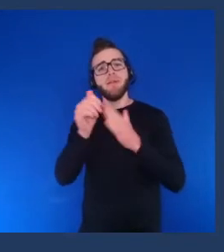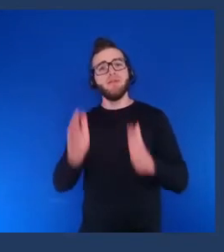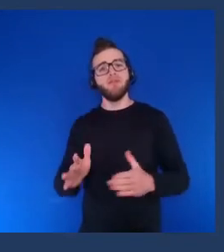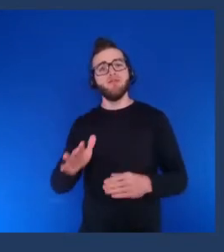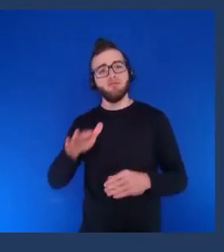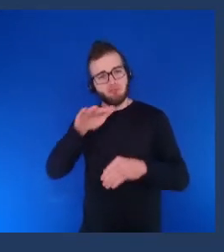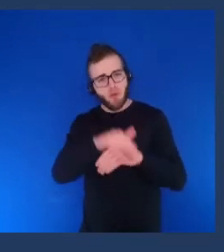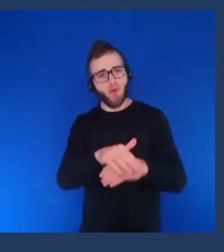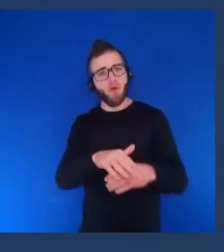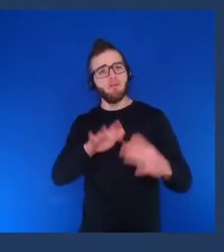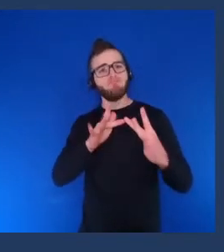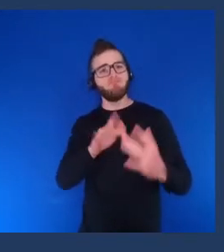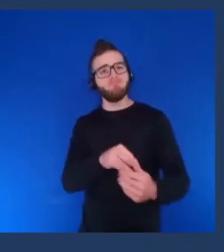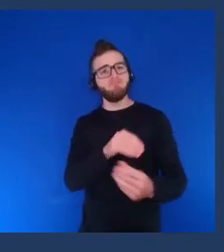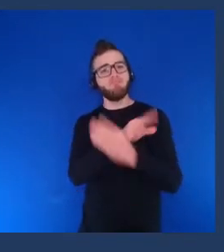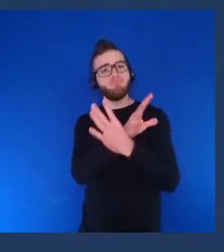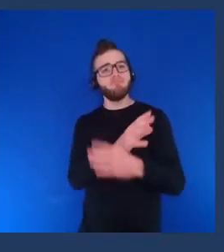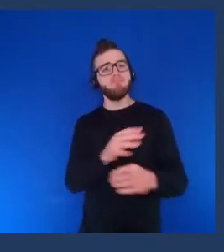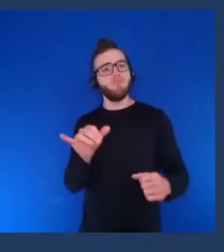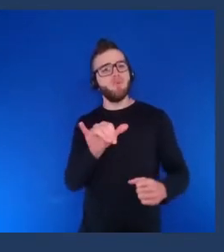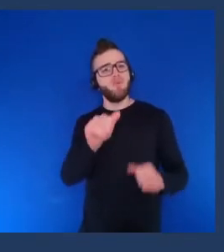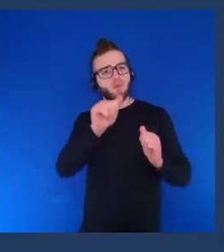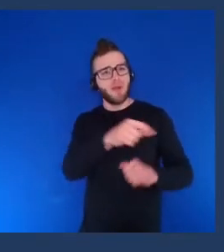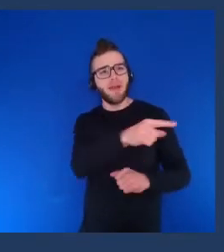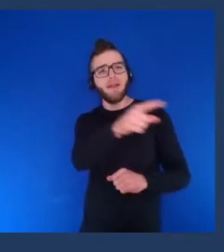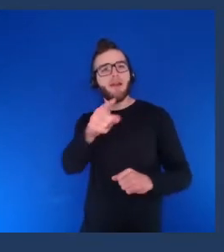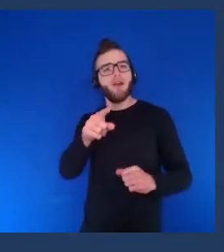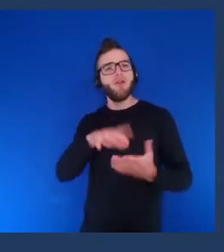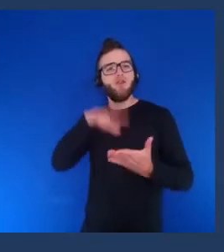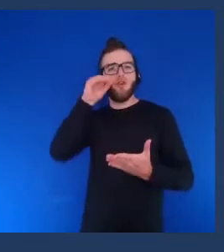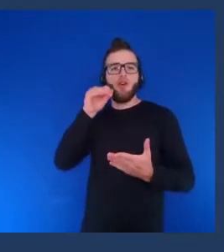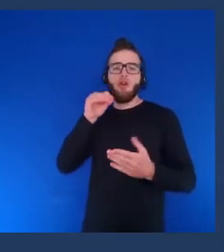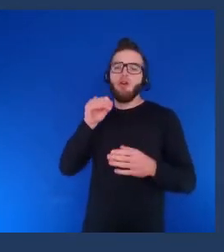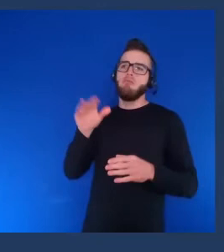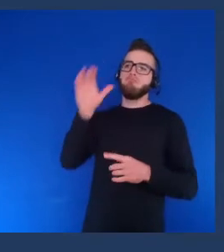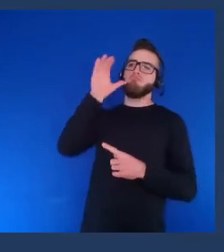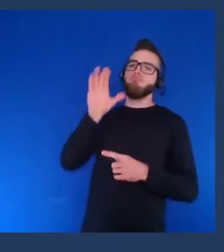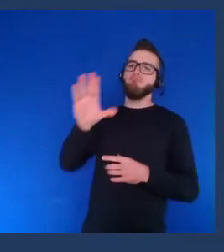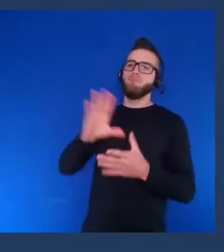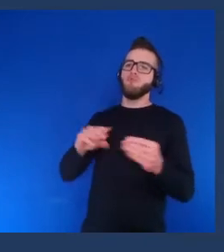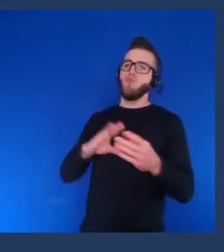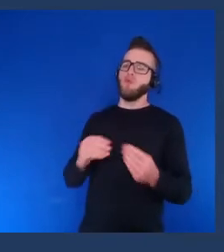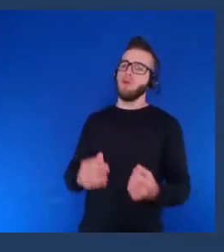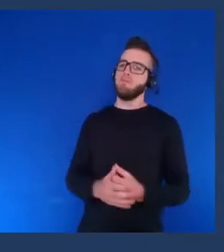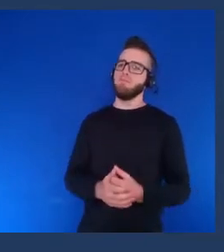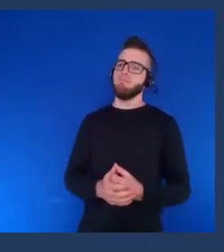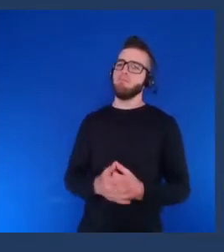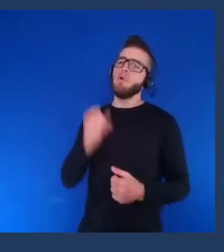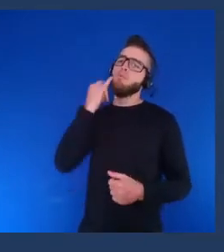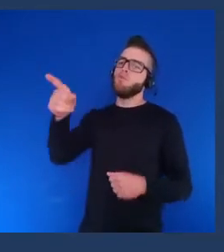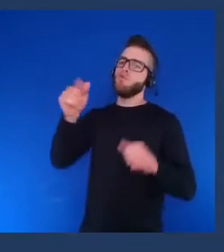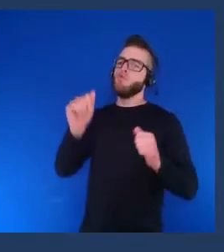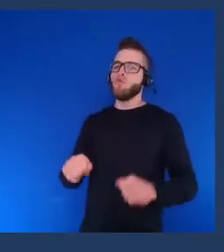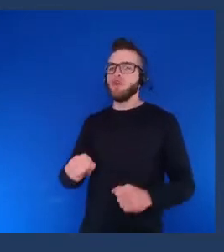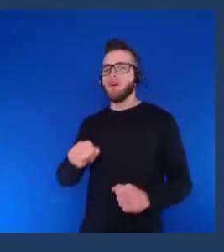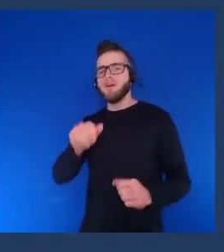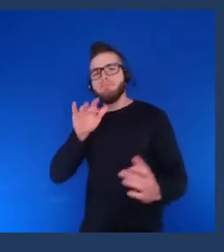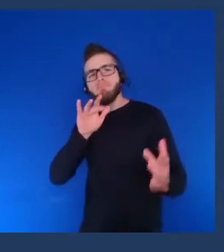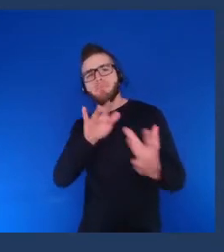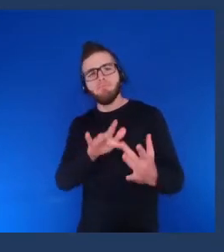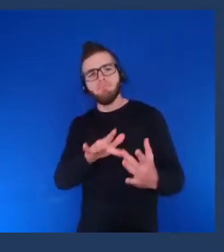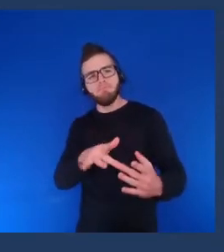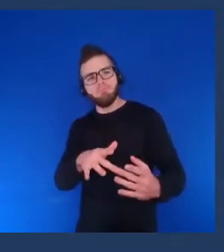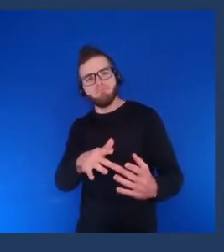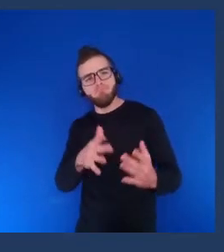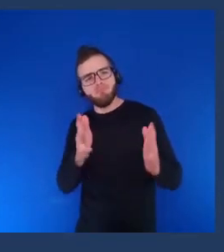saying today. If you could reach out to those leaders and talk to them about your experience as a person with a disability,